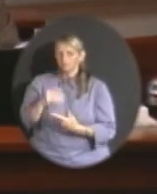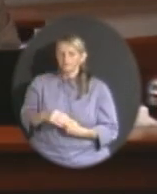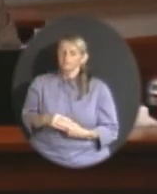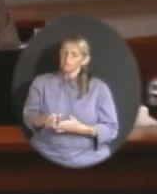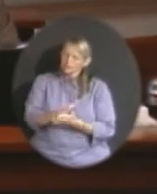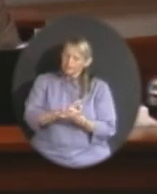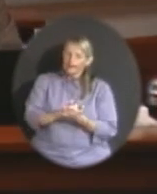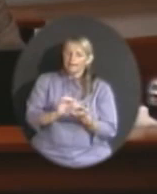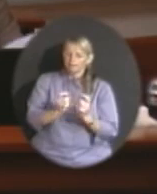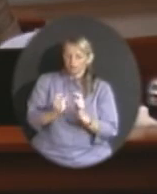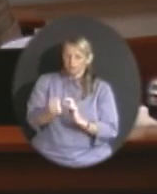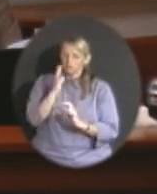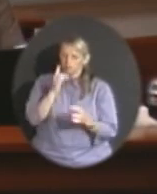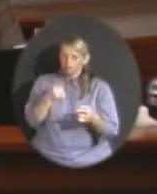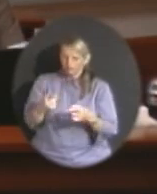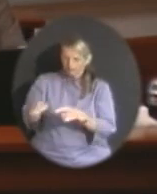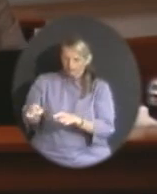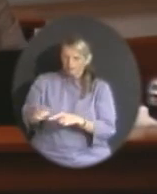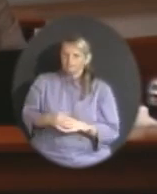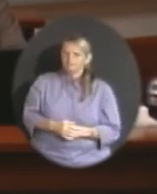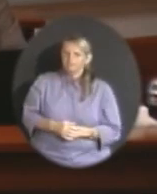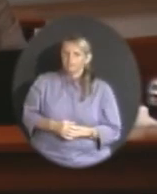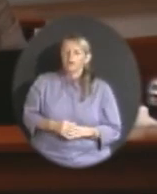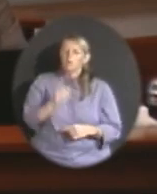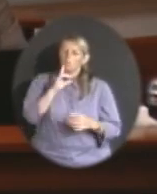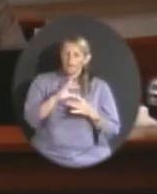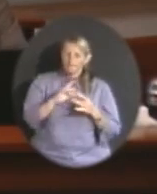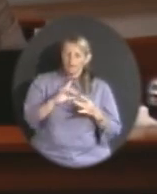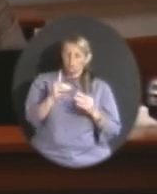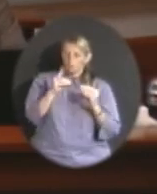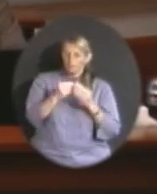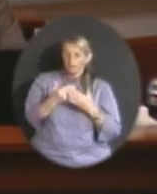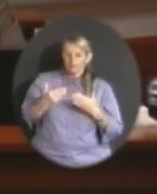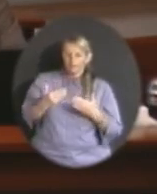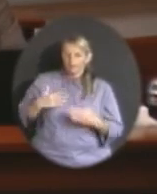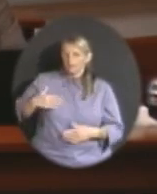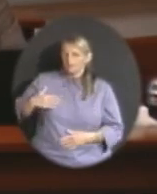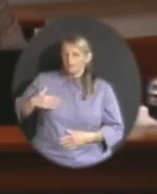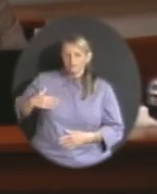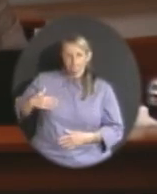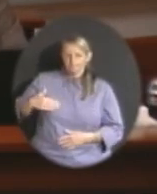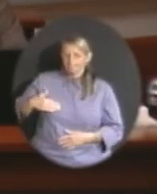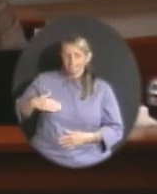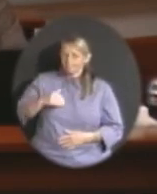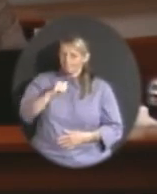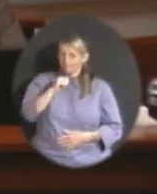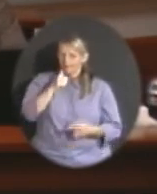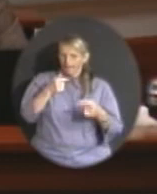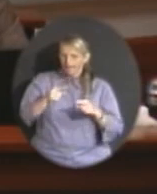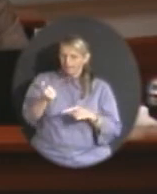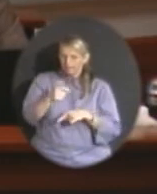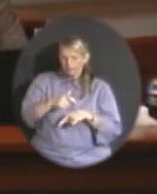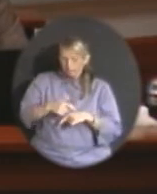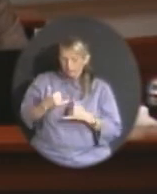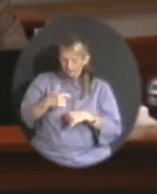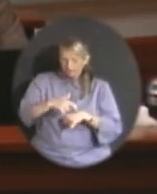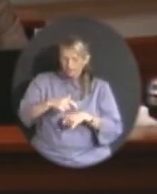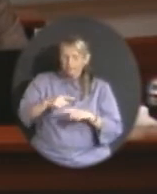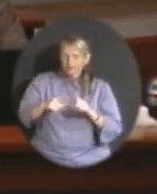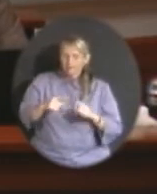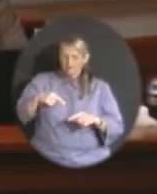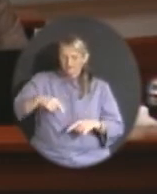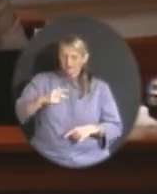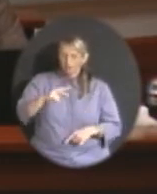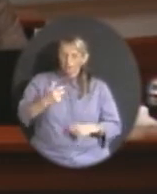with that, and we're excited. I want to also mention one more thing that does not happen anymore at this time of year, but this will be the third year that we've not had a